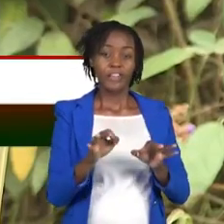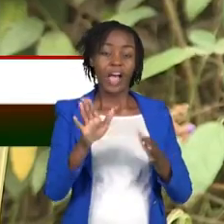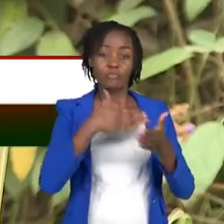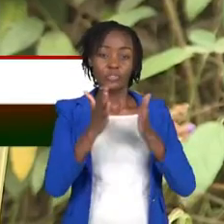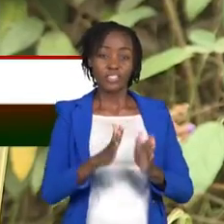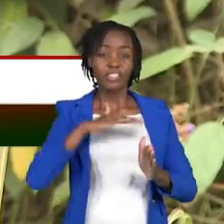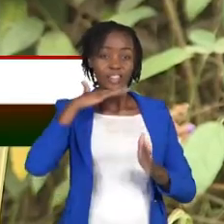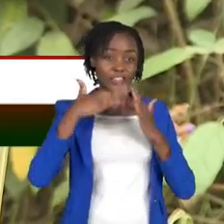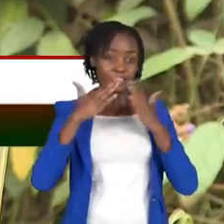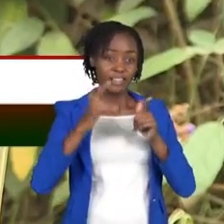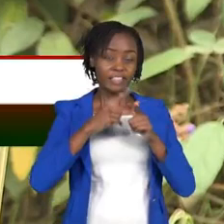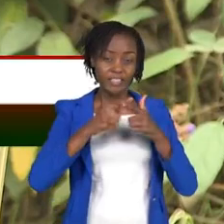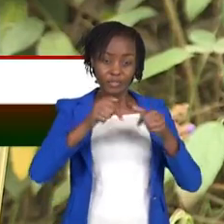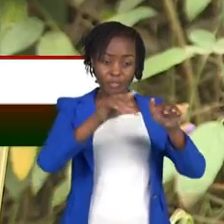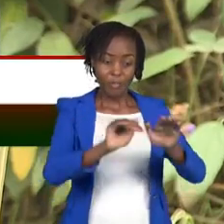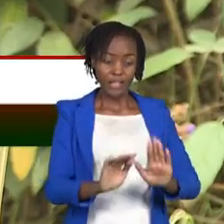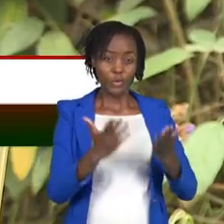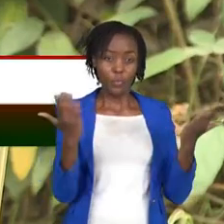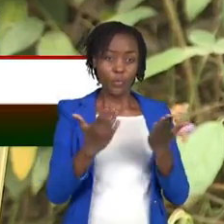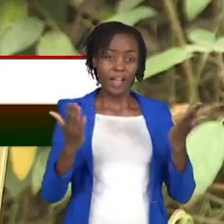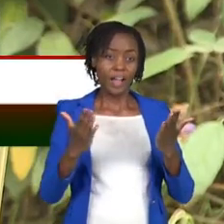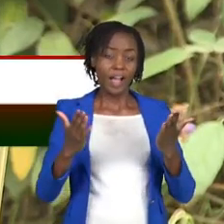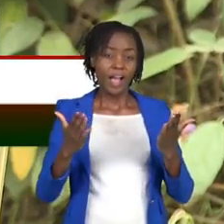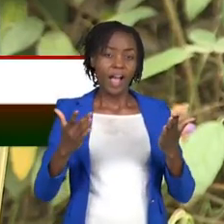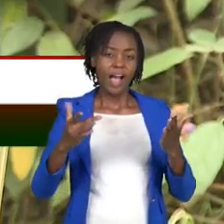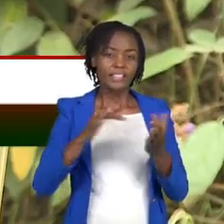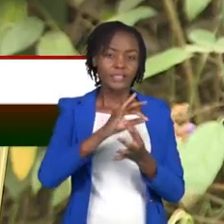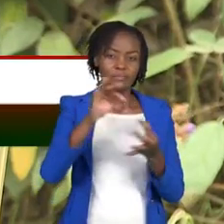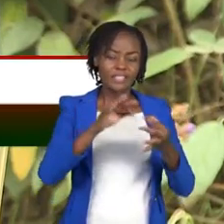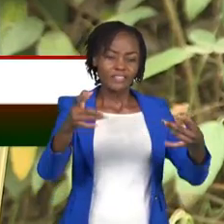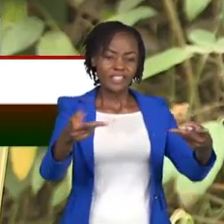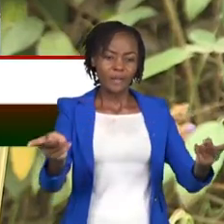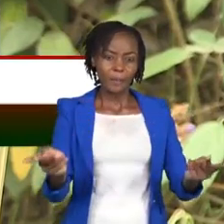Museum because they take pride at Rumba, you see, the Luambo.